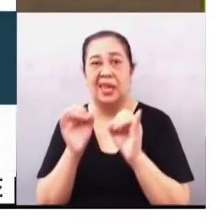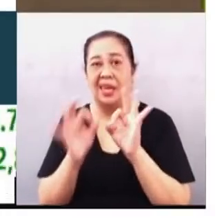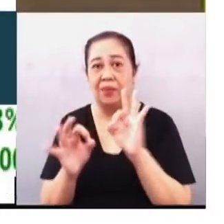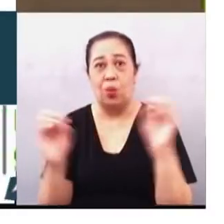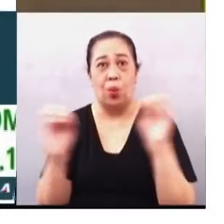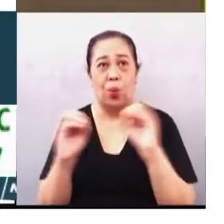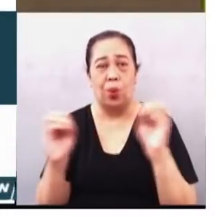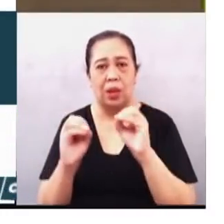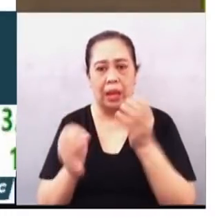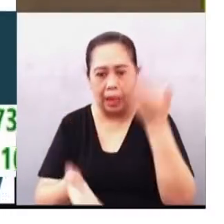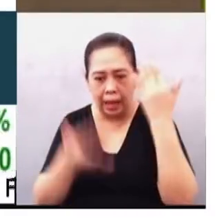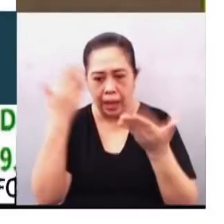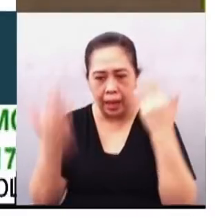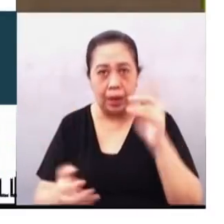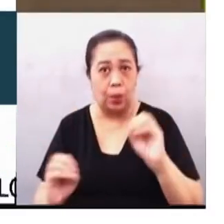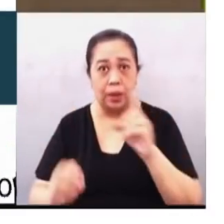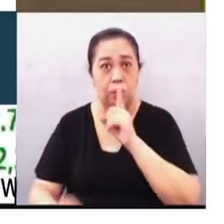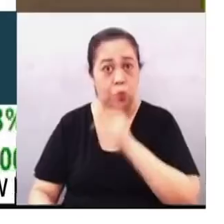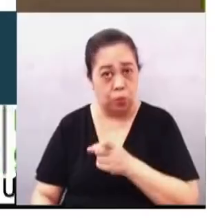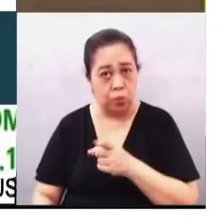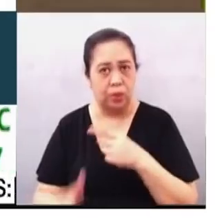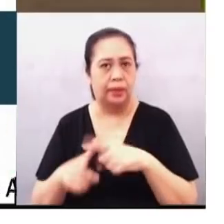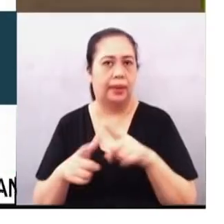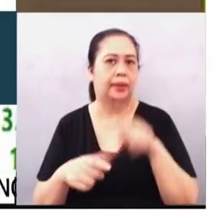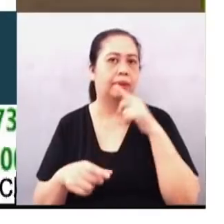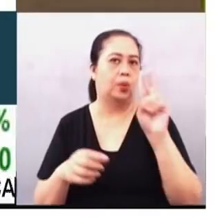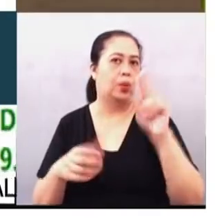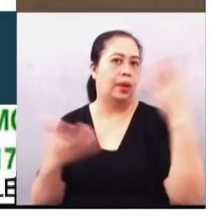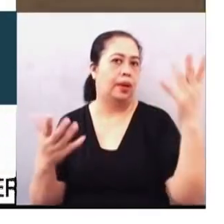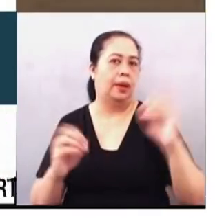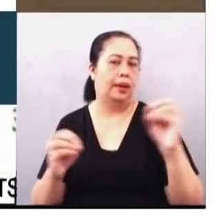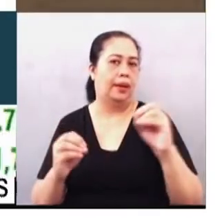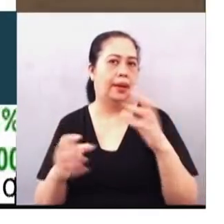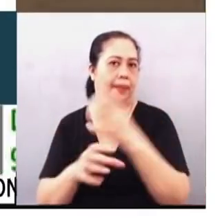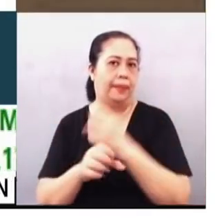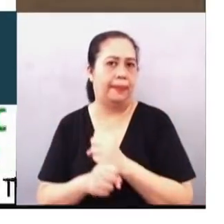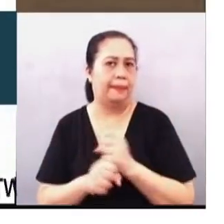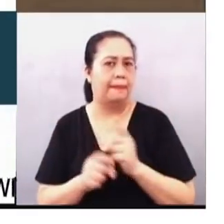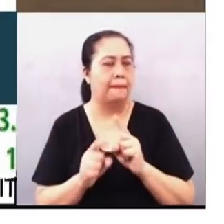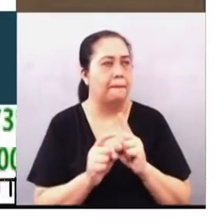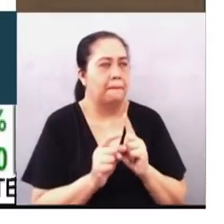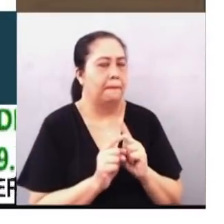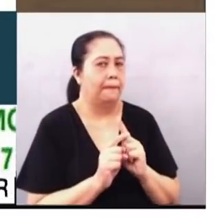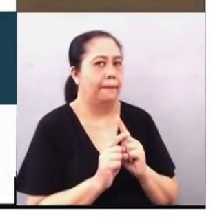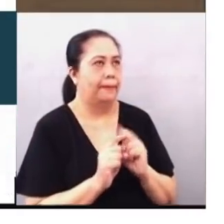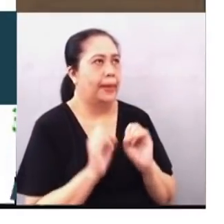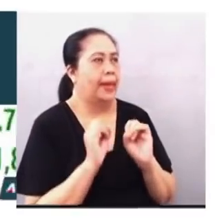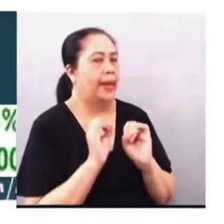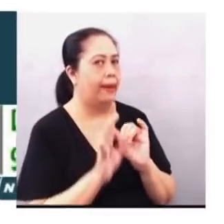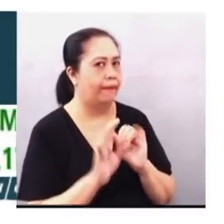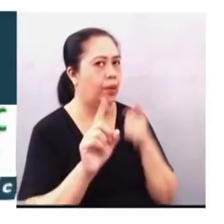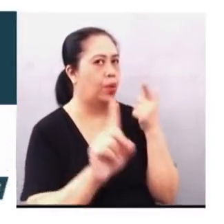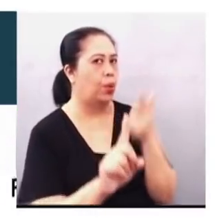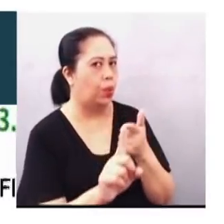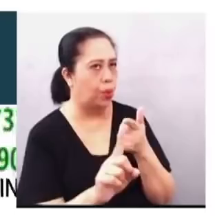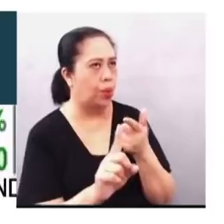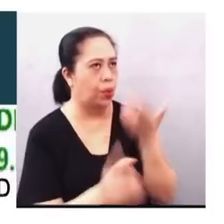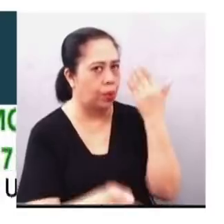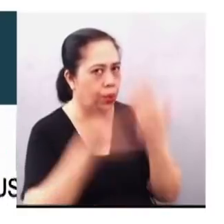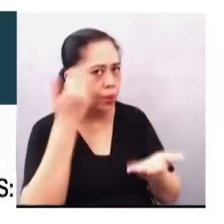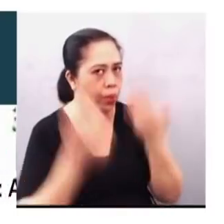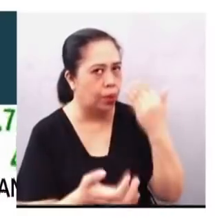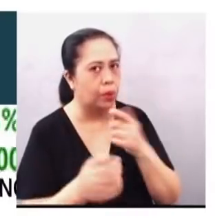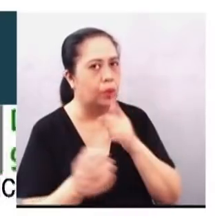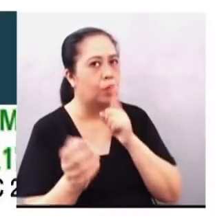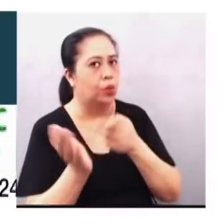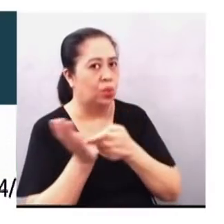ma-unearth na truth, then wala ka talaga makukuha dyan. But how can... If the goal is to unearth the truth, how